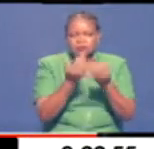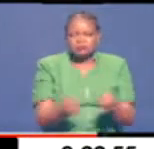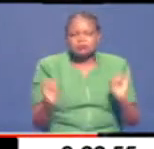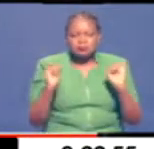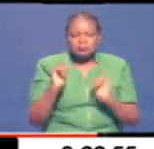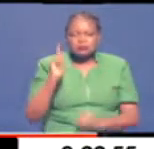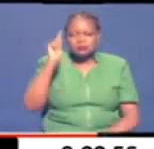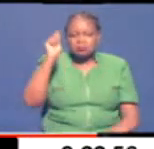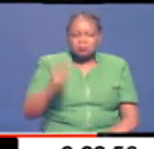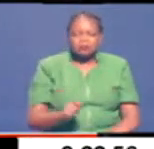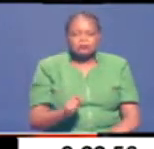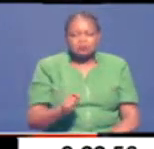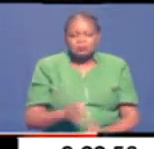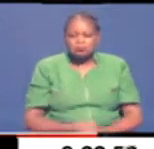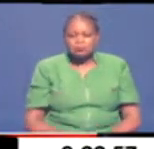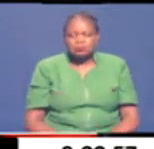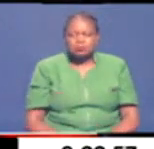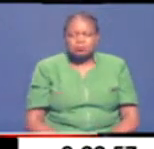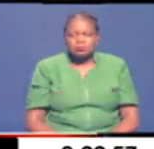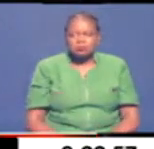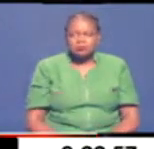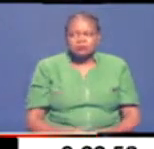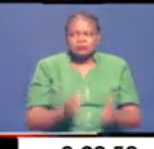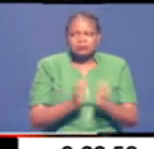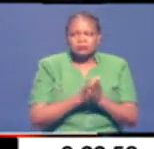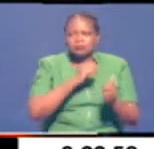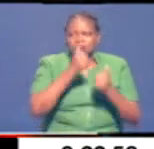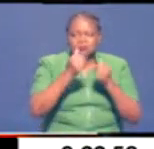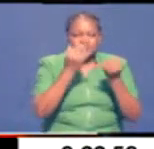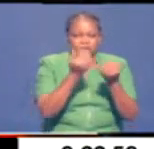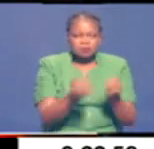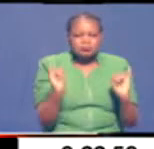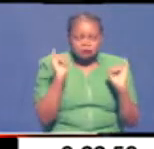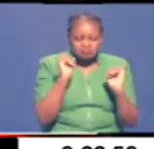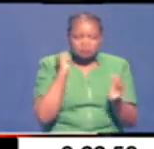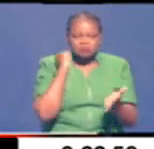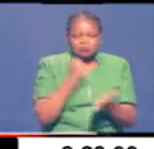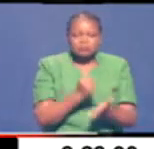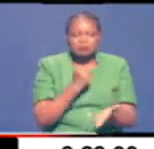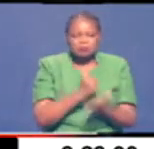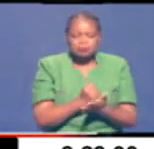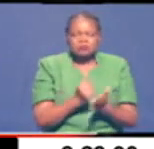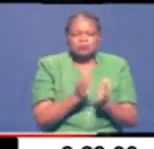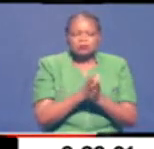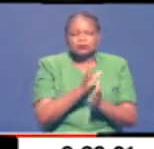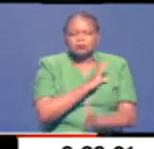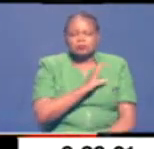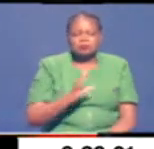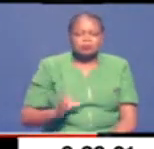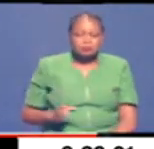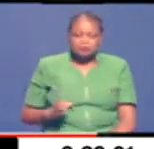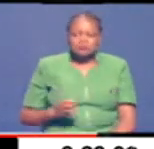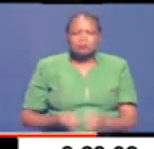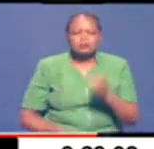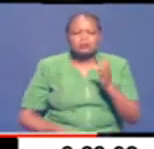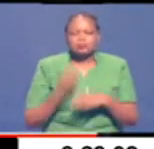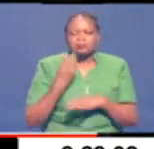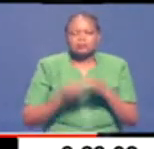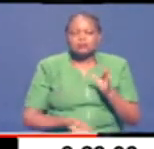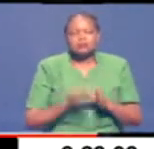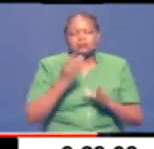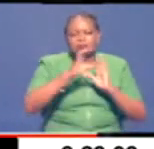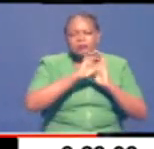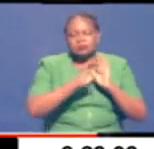judiciary and other independent offices and commissions set out in the